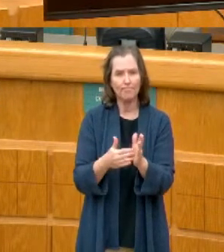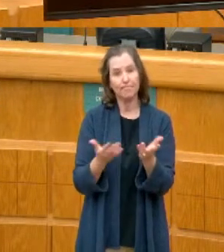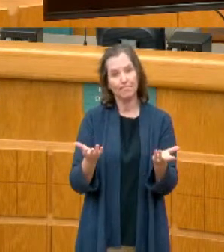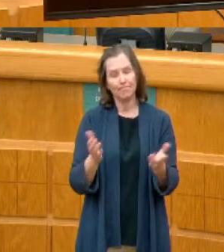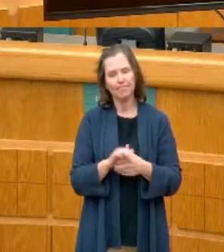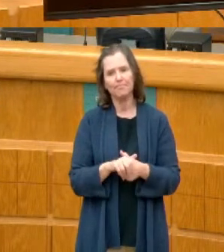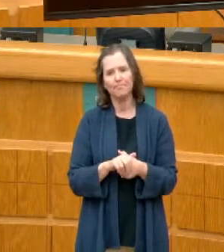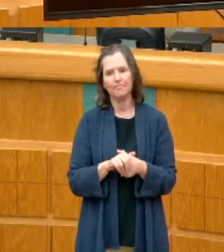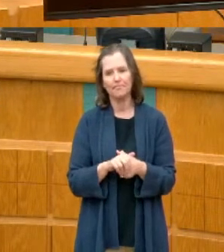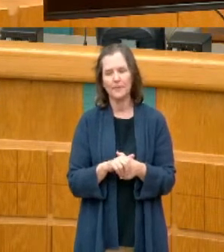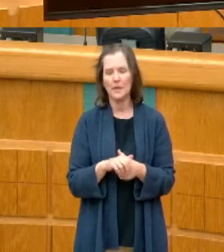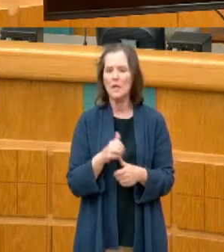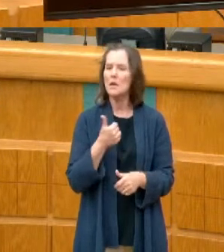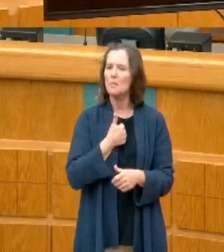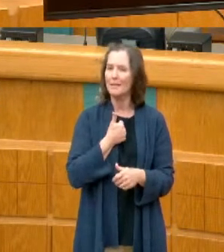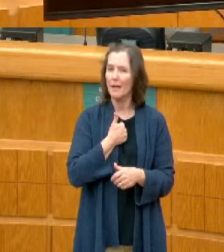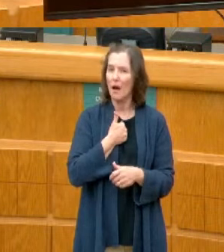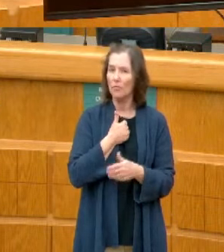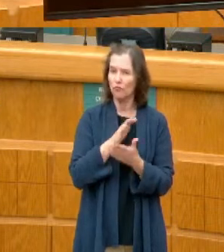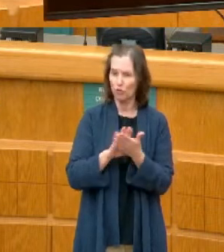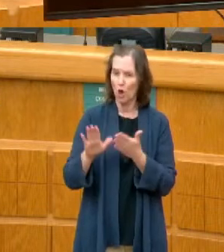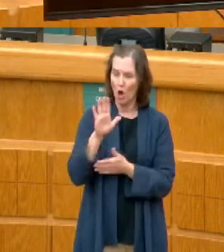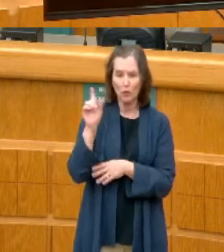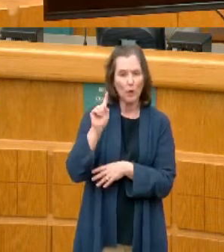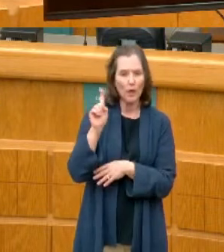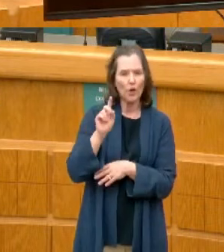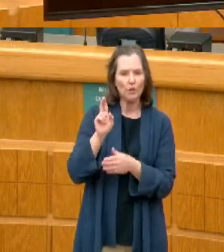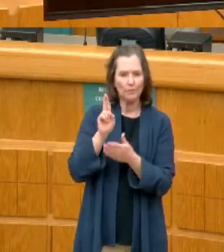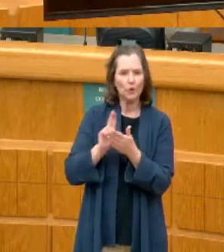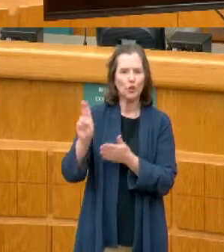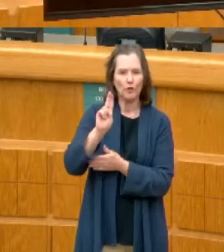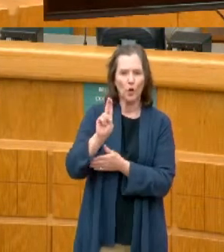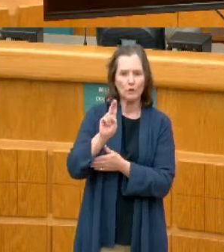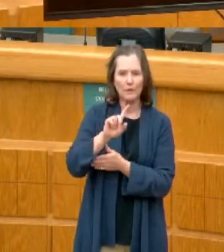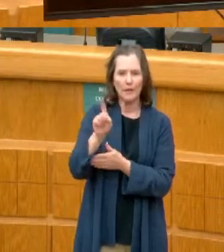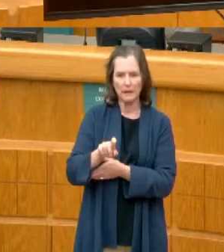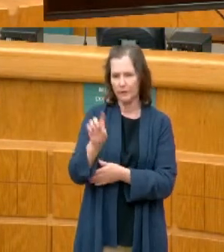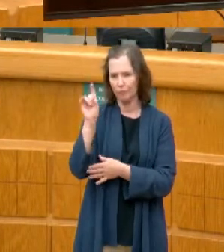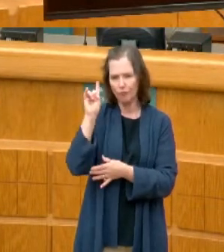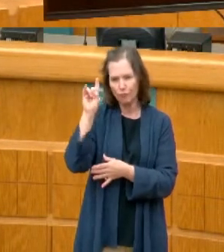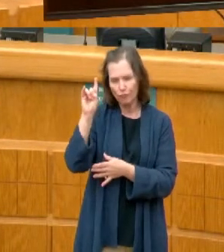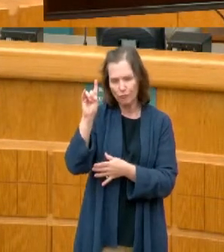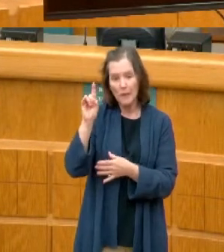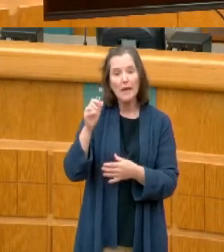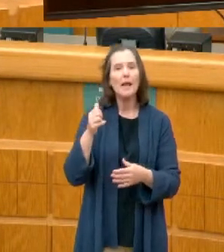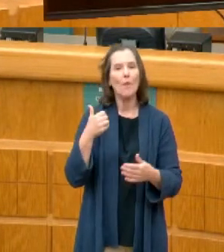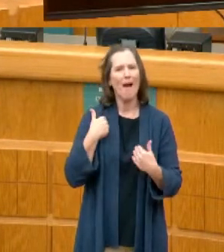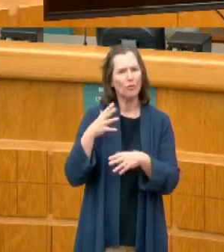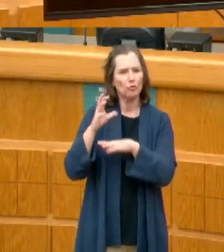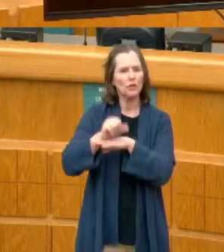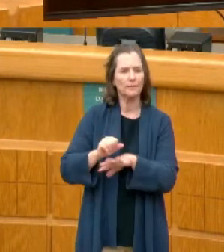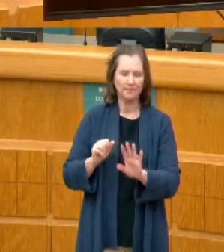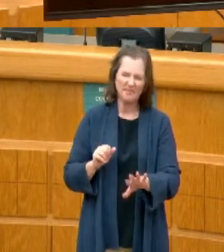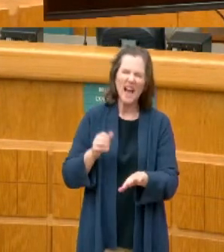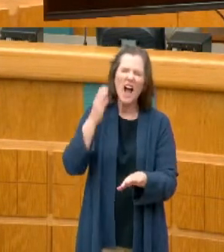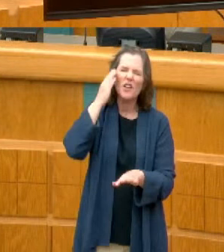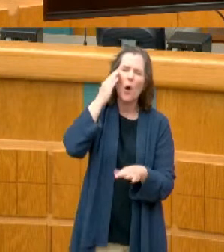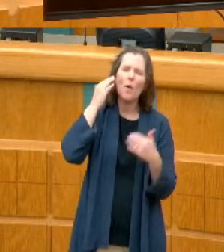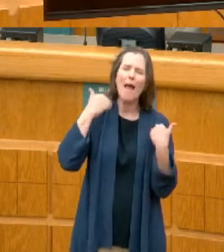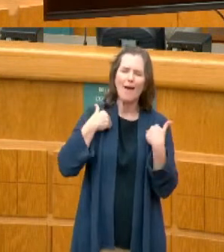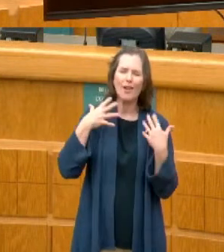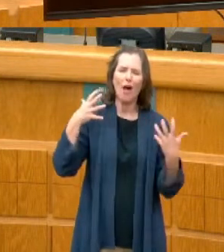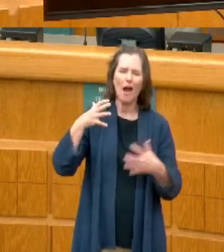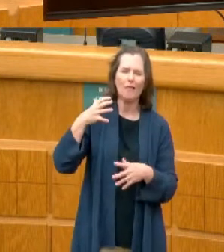I went to the University of Texas, and we have a tradition, and I know I got a lot of Aggie friends, probably even in this room. But